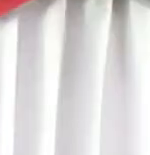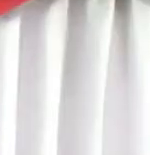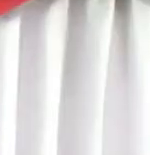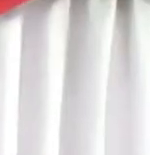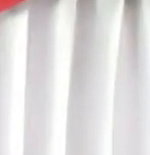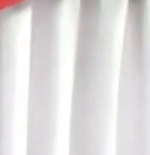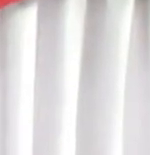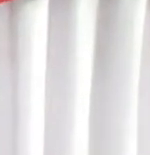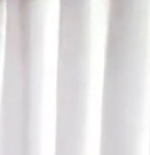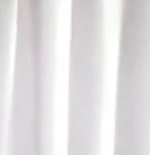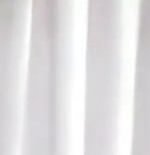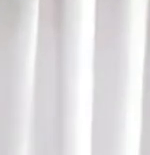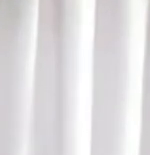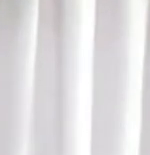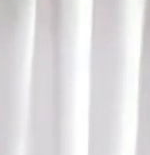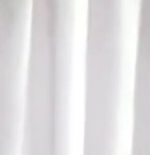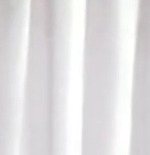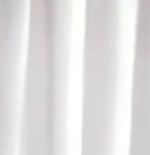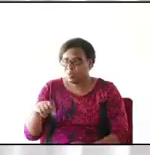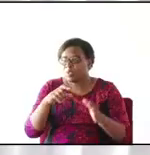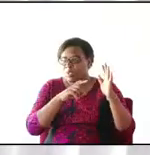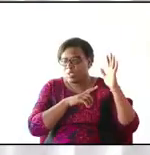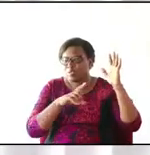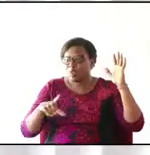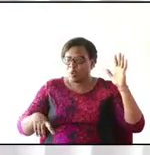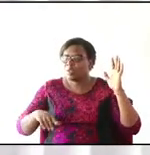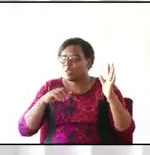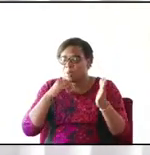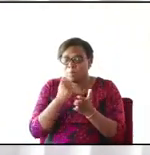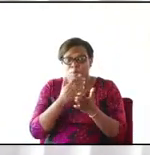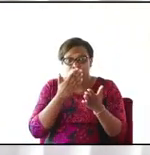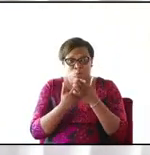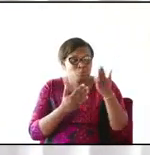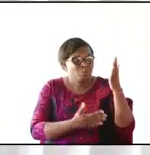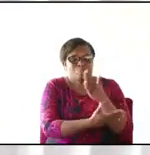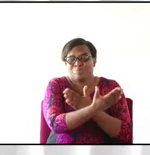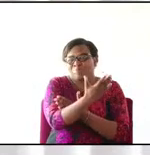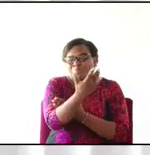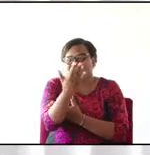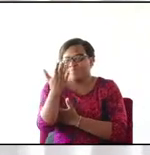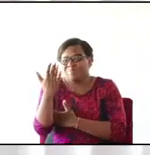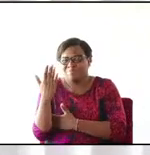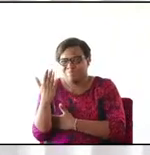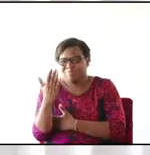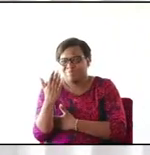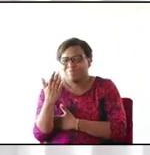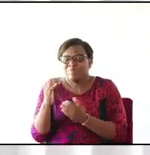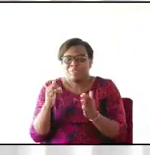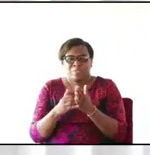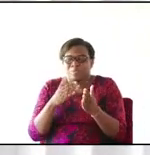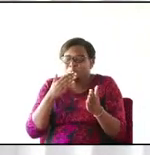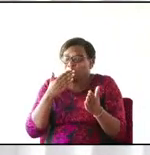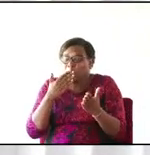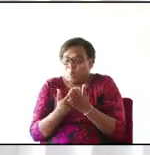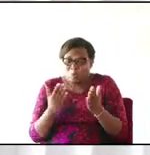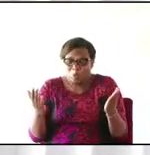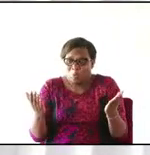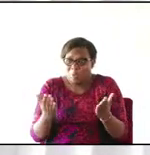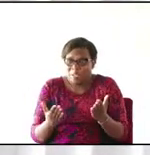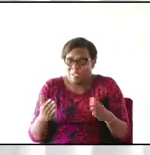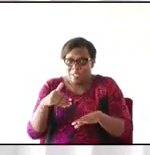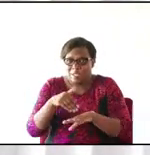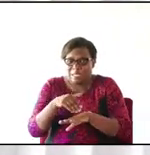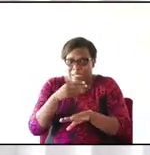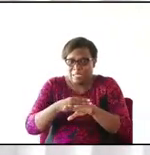Yes, Lord. Yes, Lord. Amen. Good morning. It is good to be here with you at